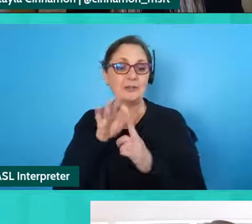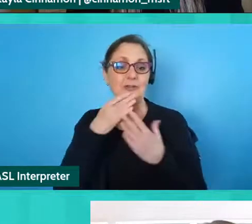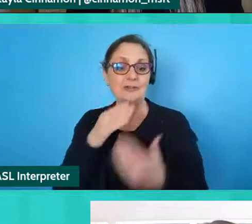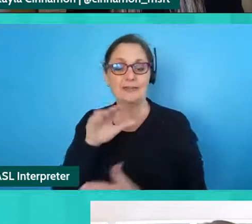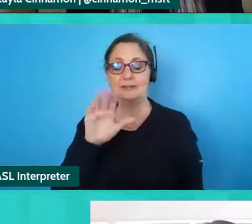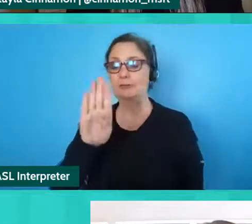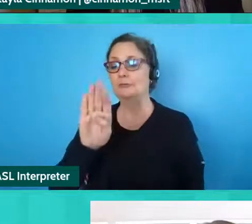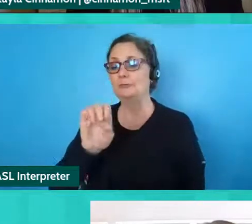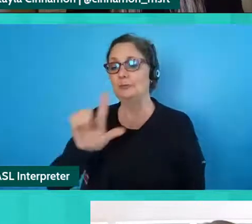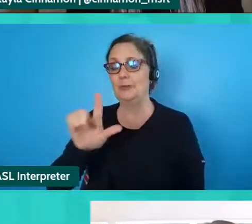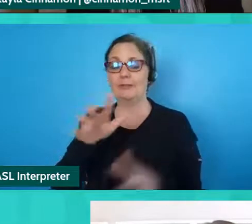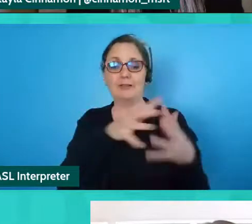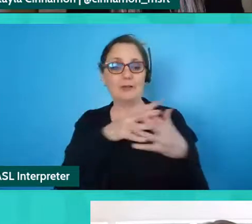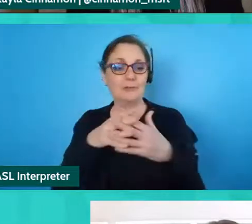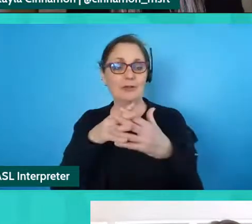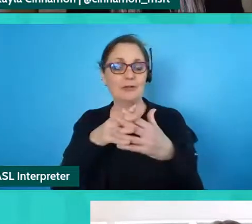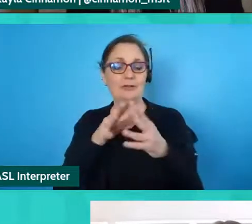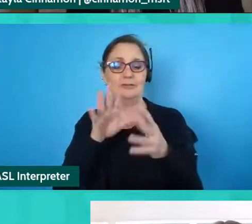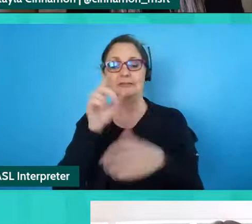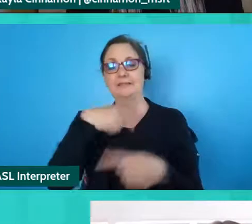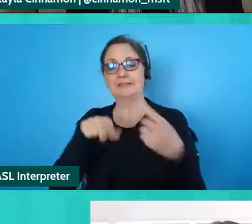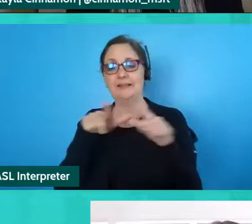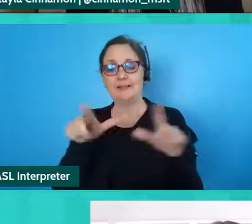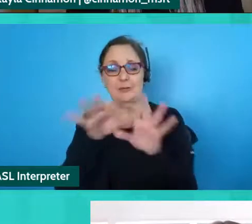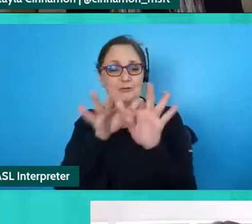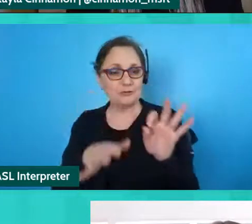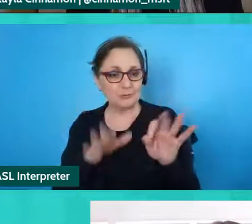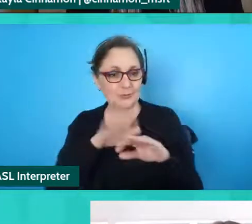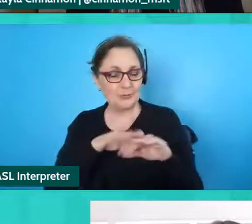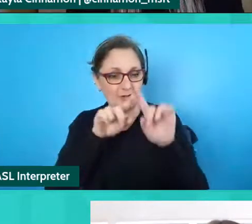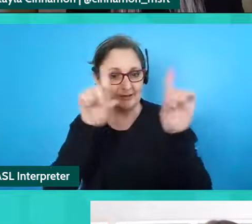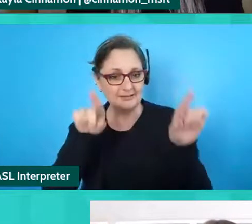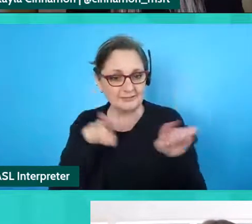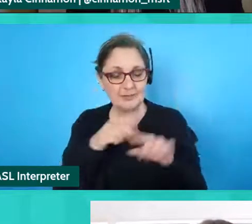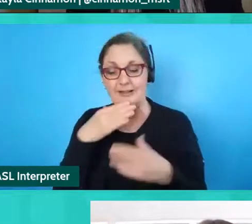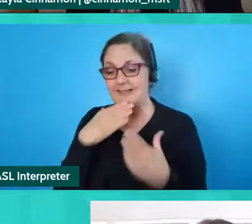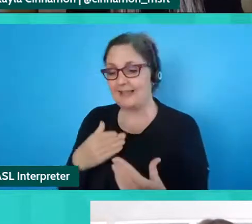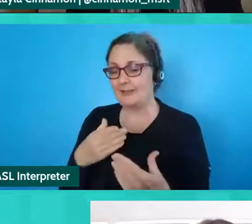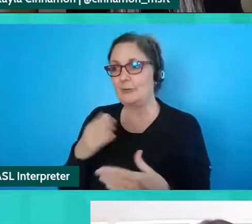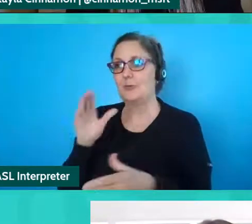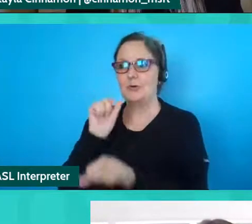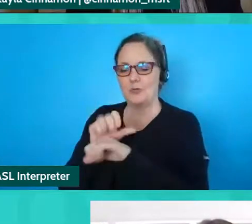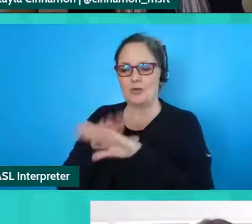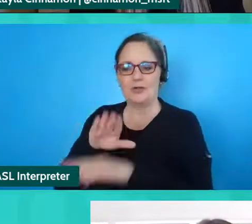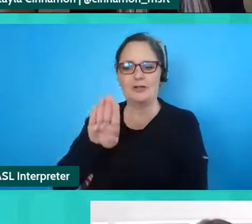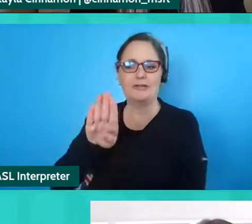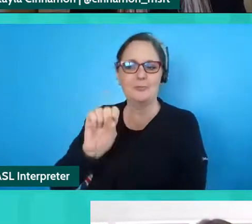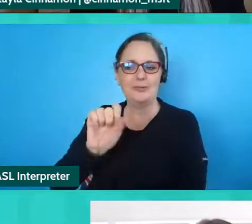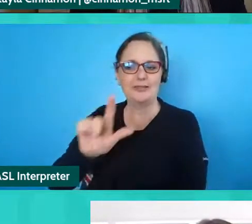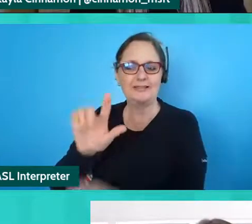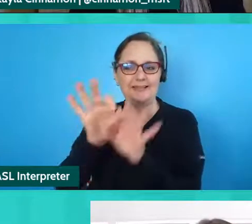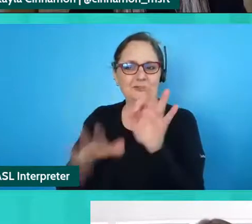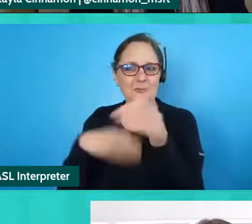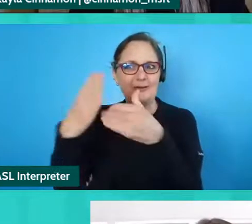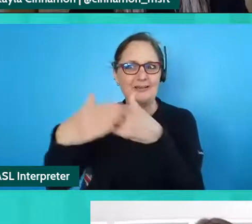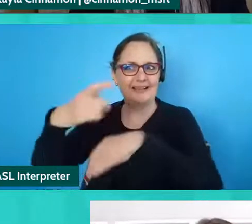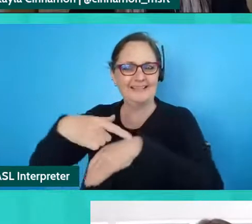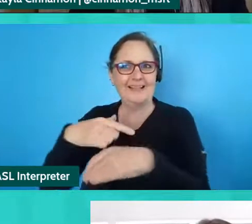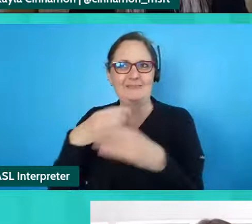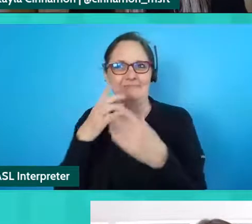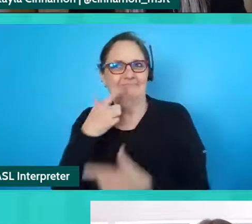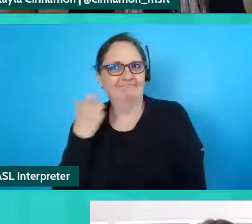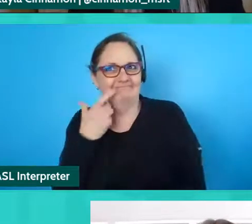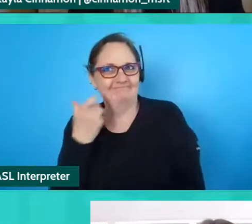American Sign Language interpreter on screen. Thank you so much. We'll work on getting a British Sign Language interpreter as well for next time. Very, very keen